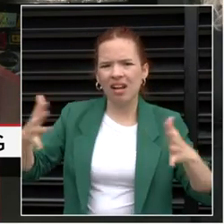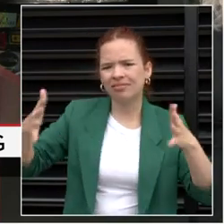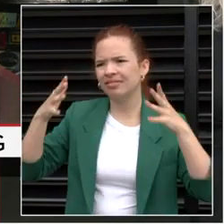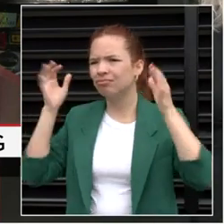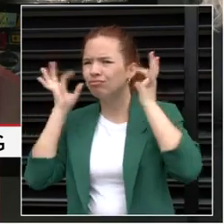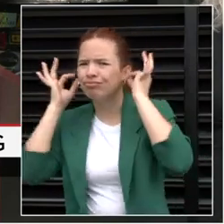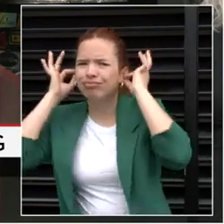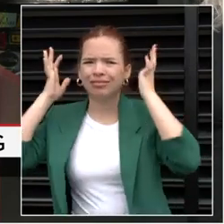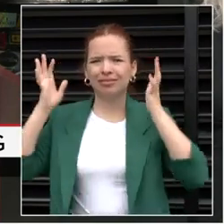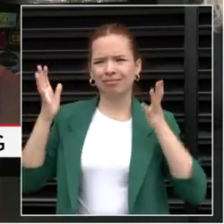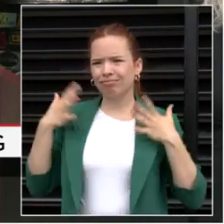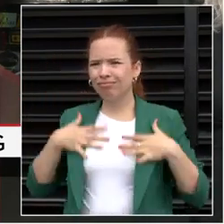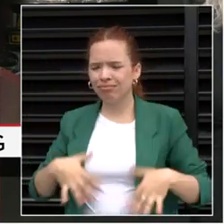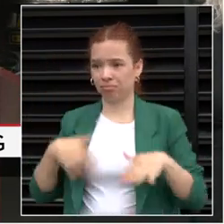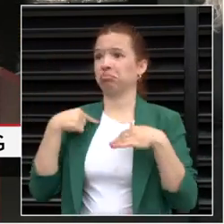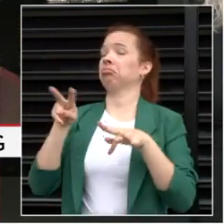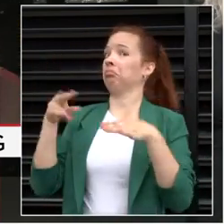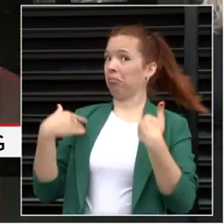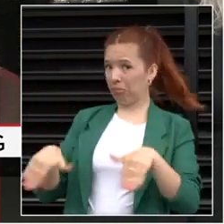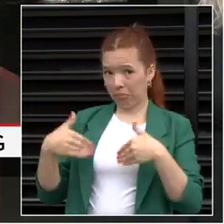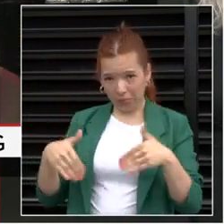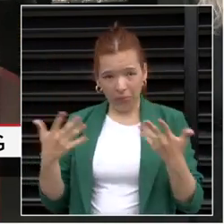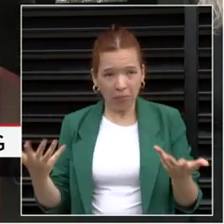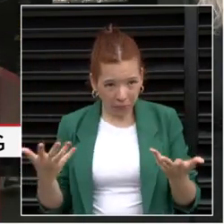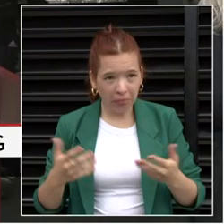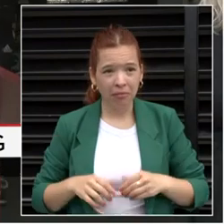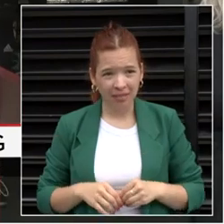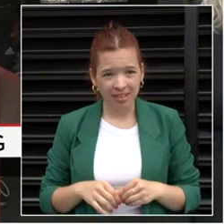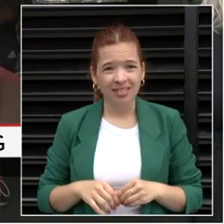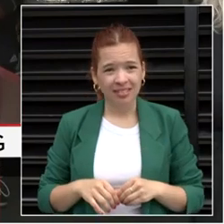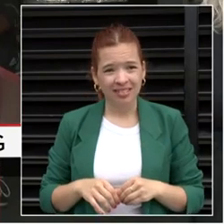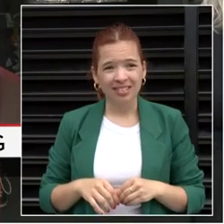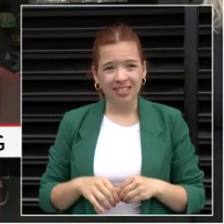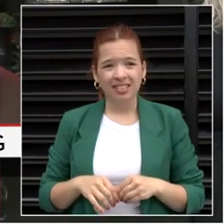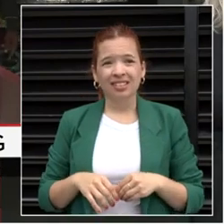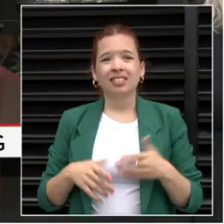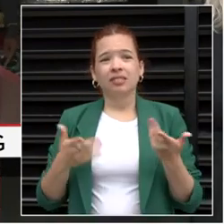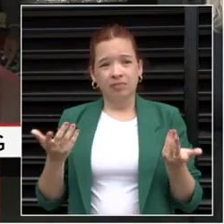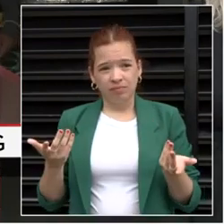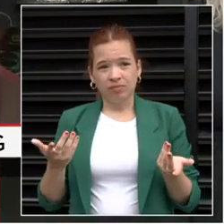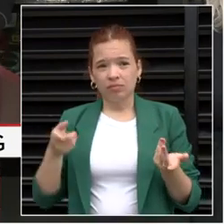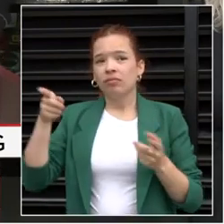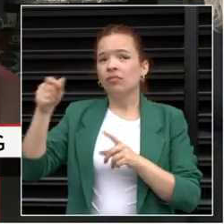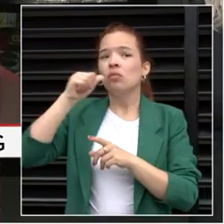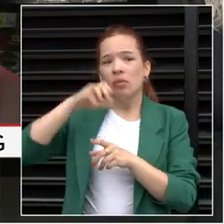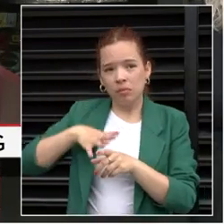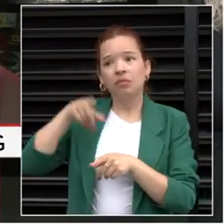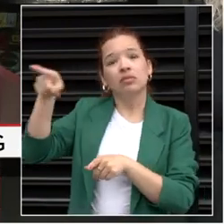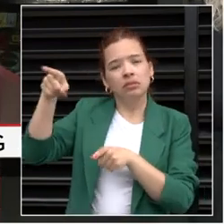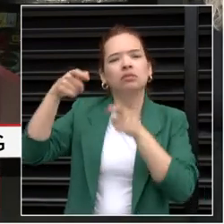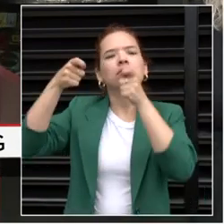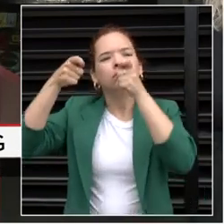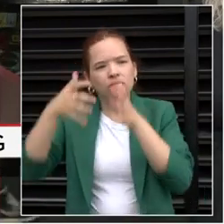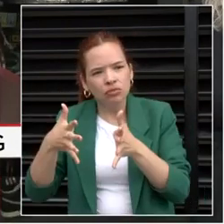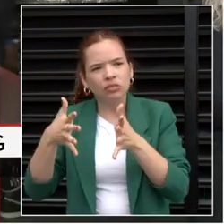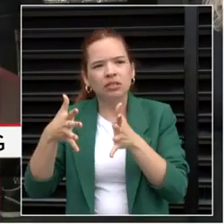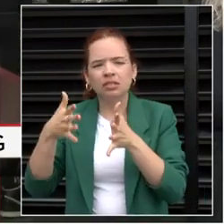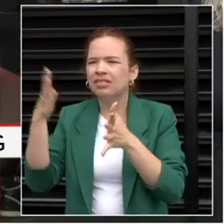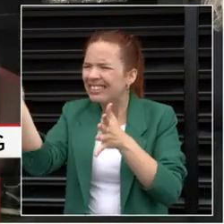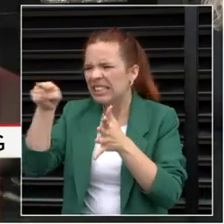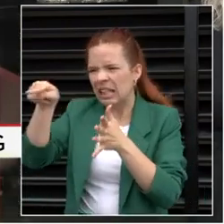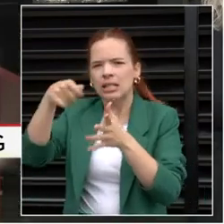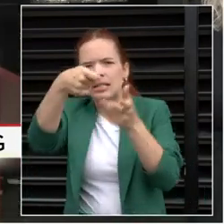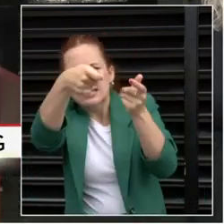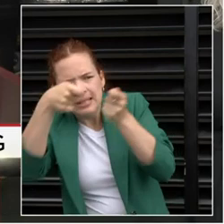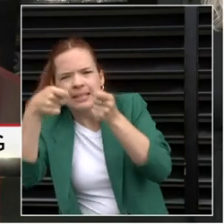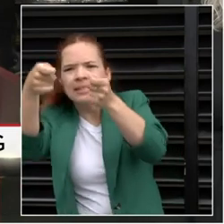Dodie just fostered this scene, this welcoming scene. Like, come down and be part of this thing that's happening in D.C. It was